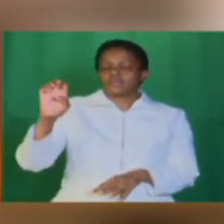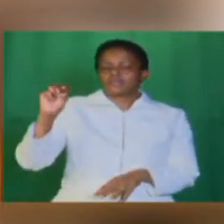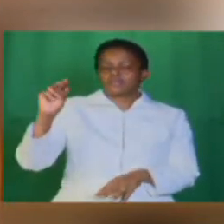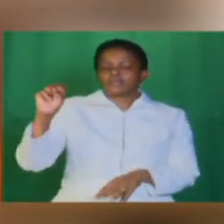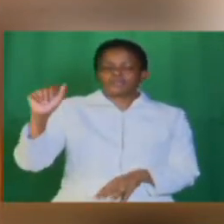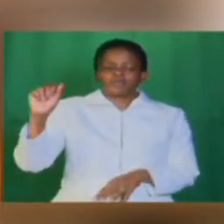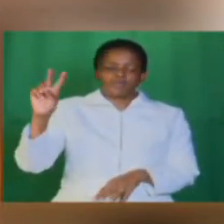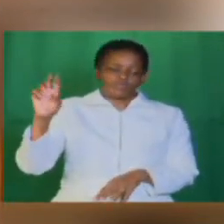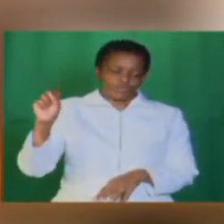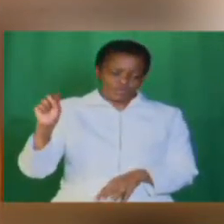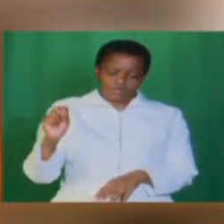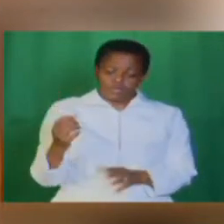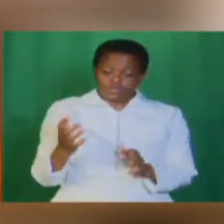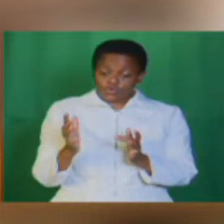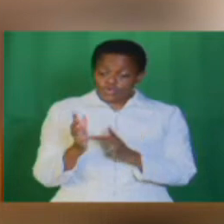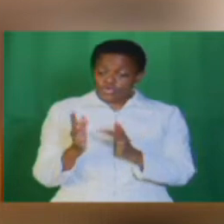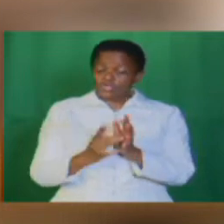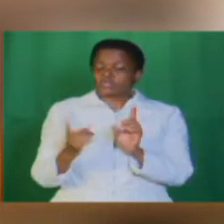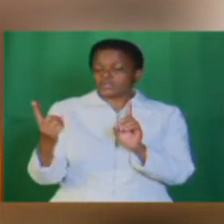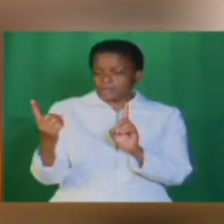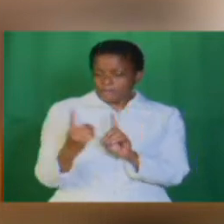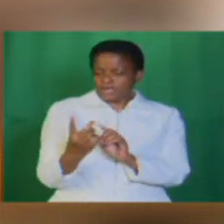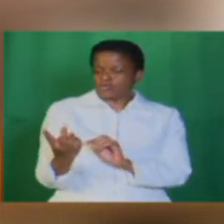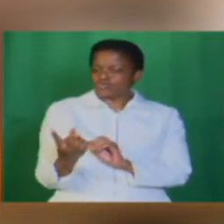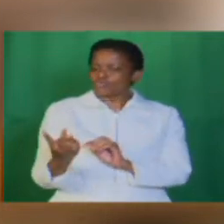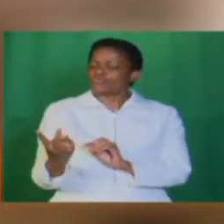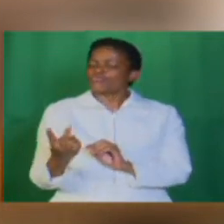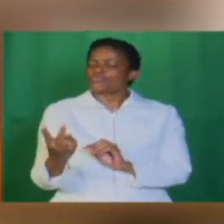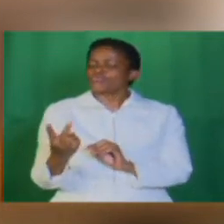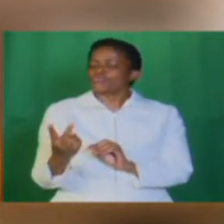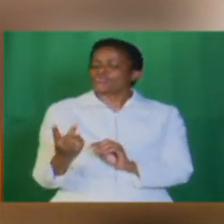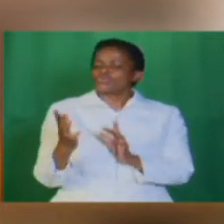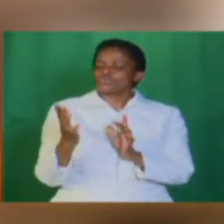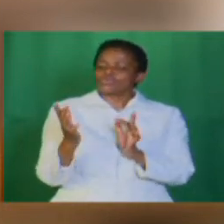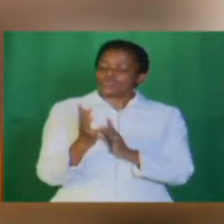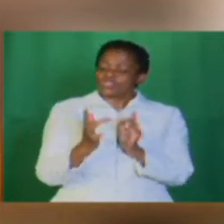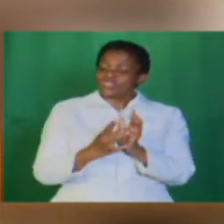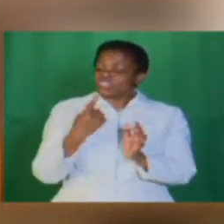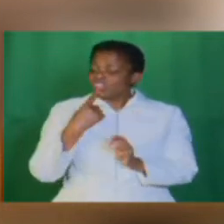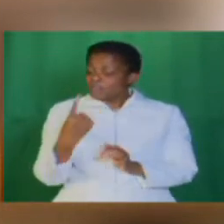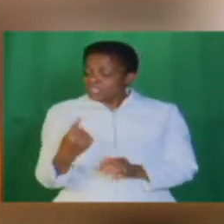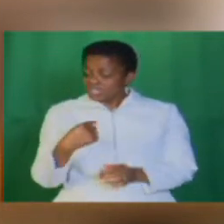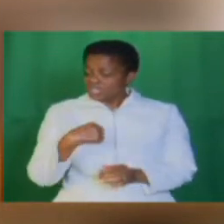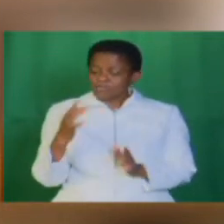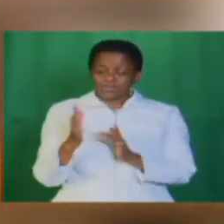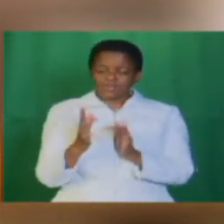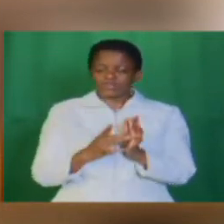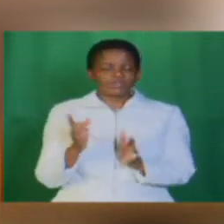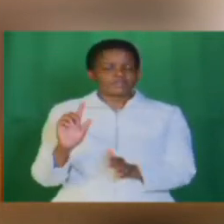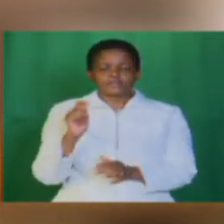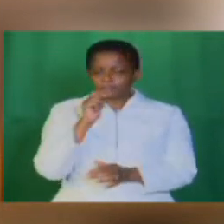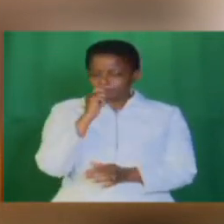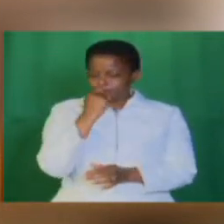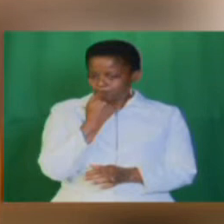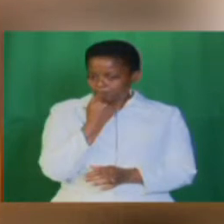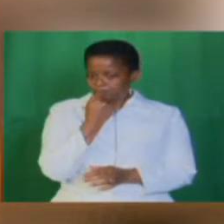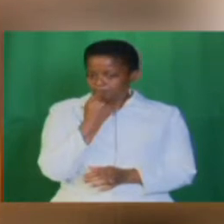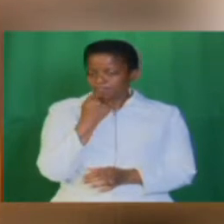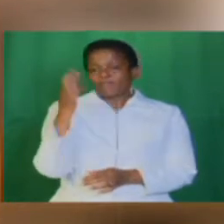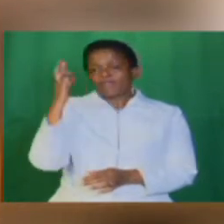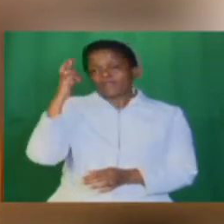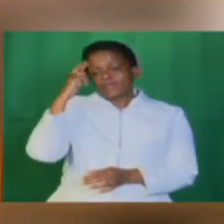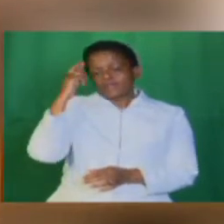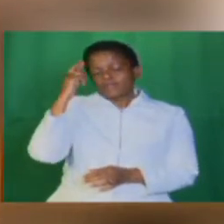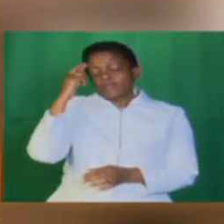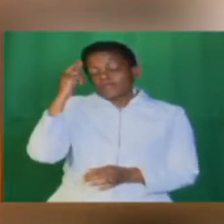Christ joined them, but he made sure that they did not recognize who he was. You will remember that